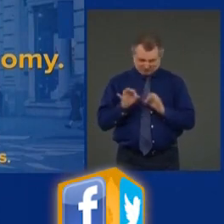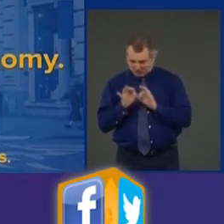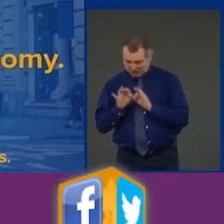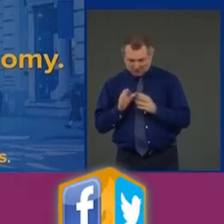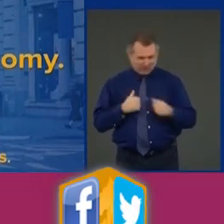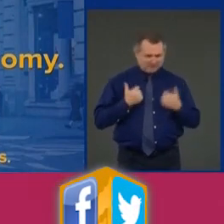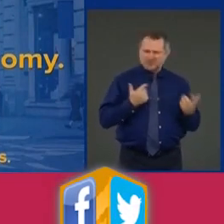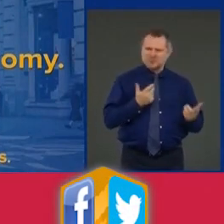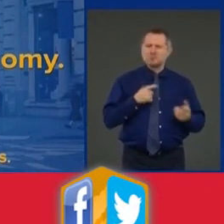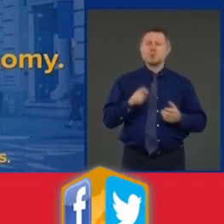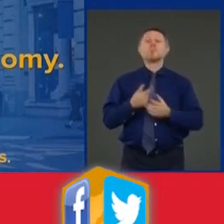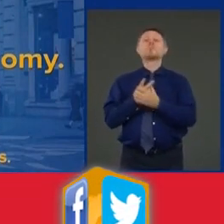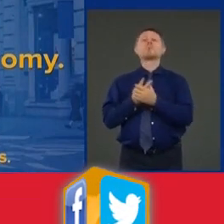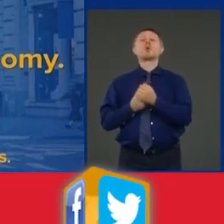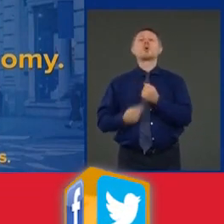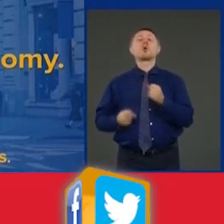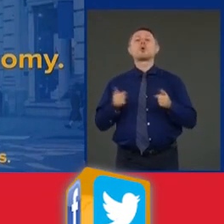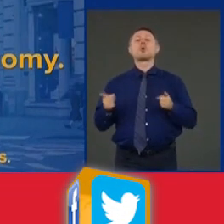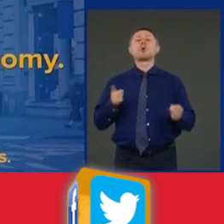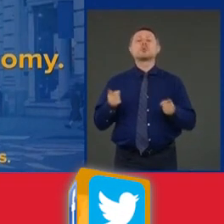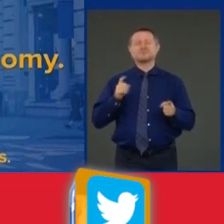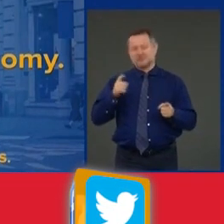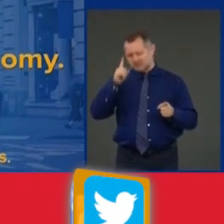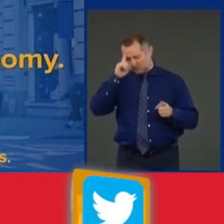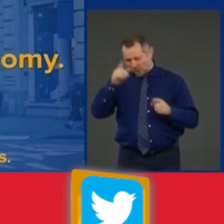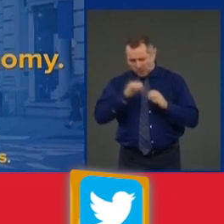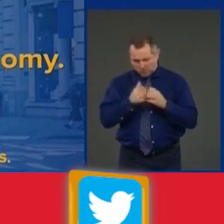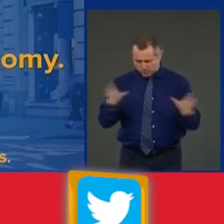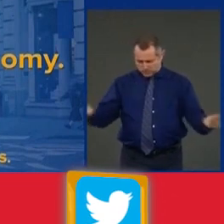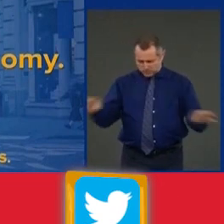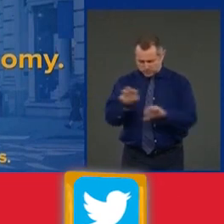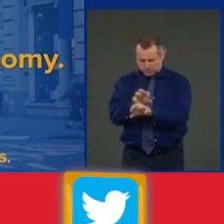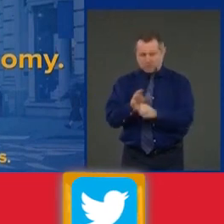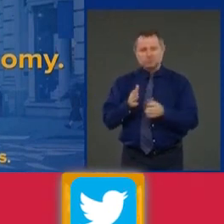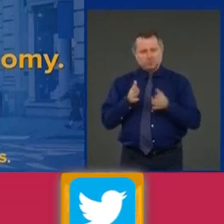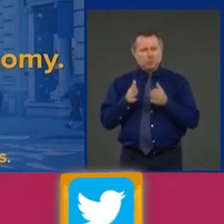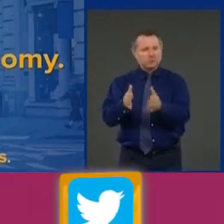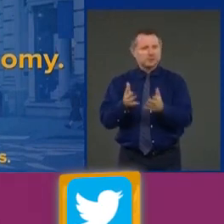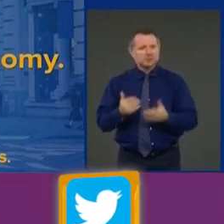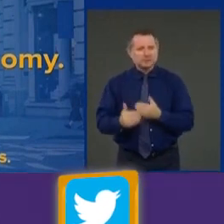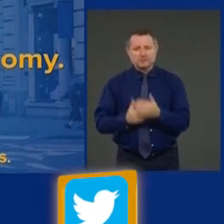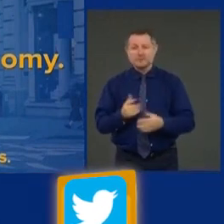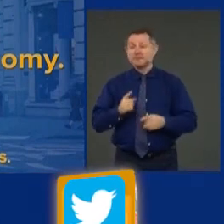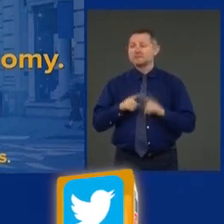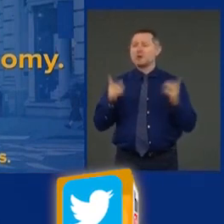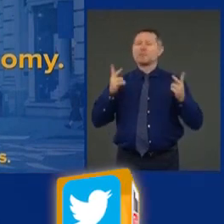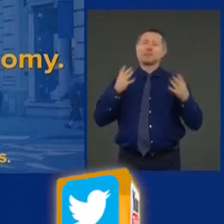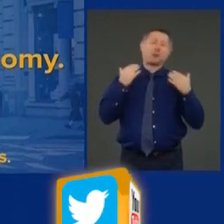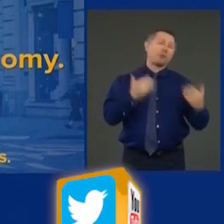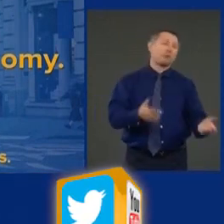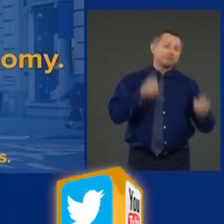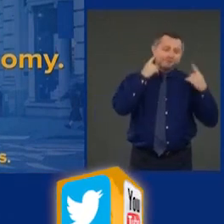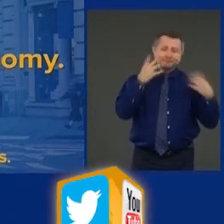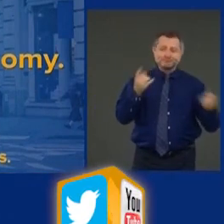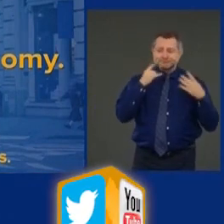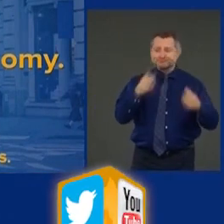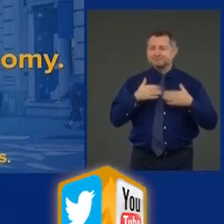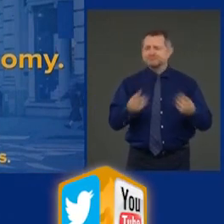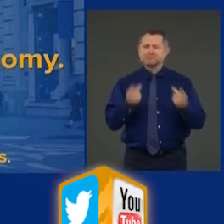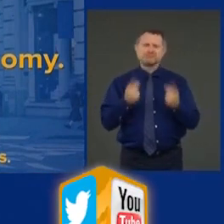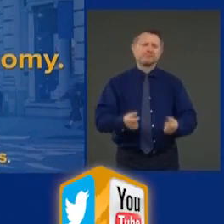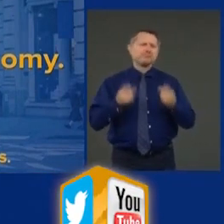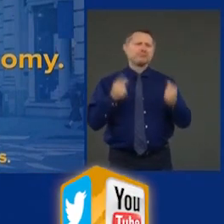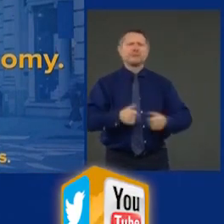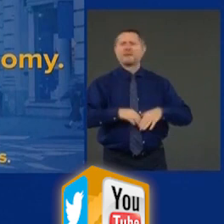do both or you do neither. The concept that you could open recklessly, see the virus